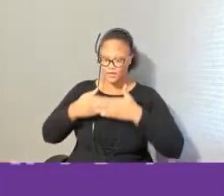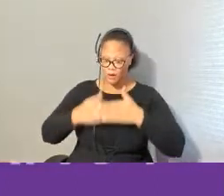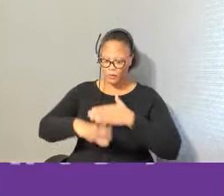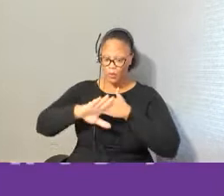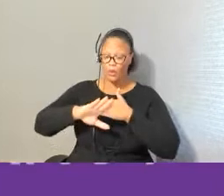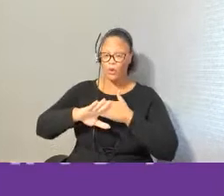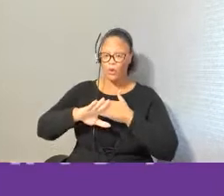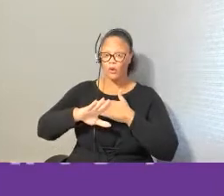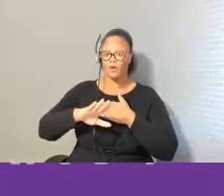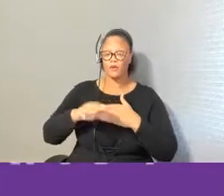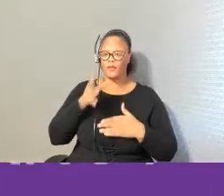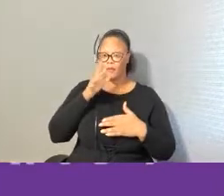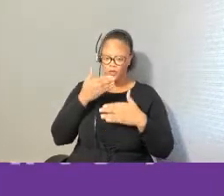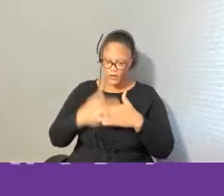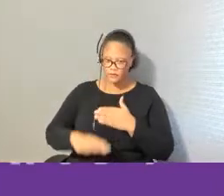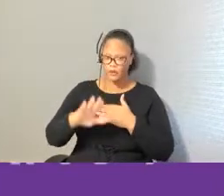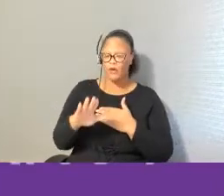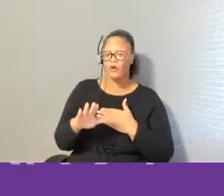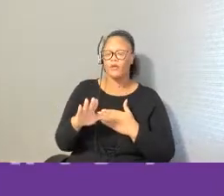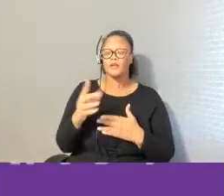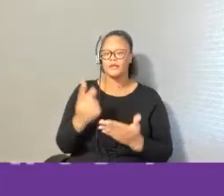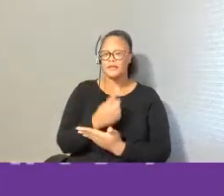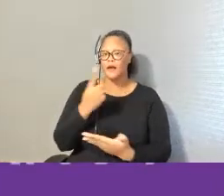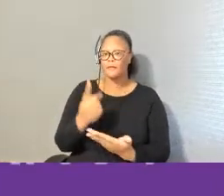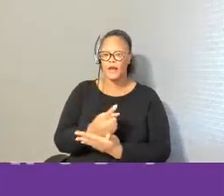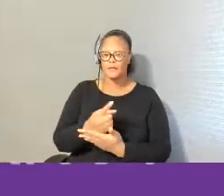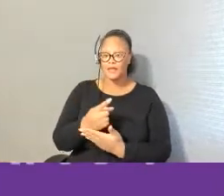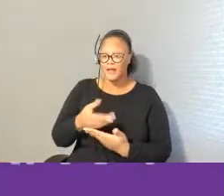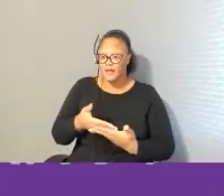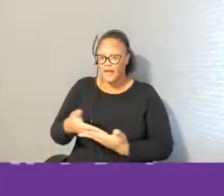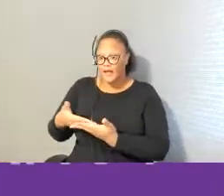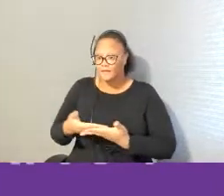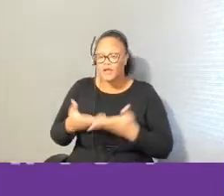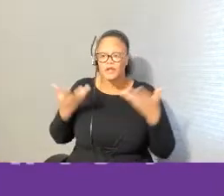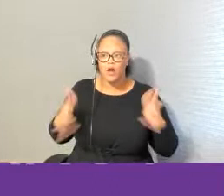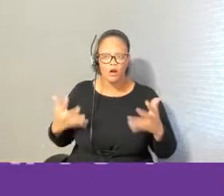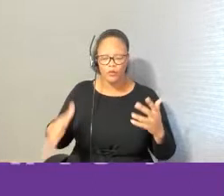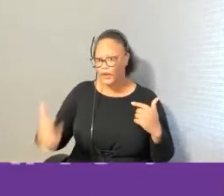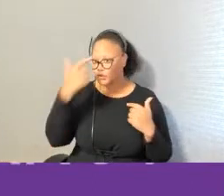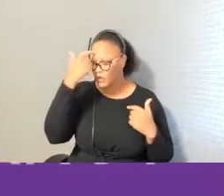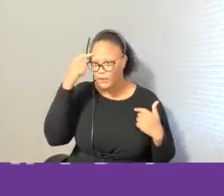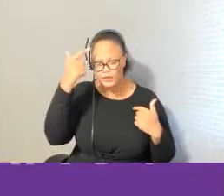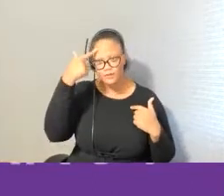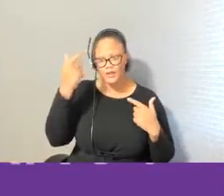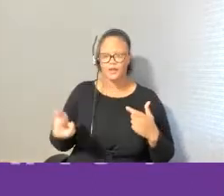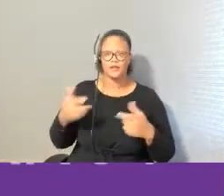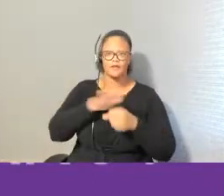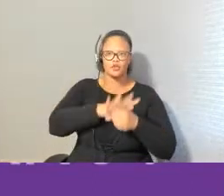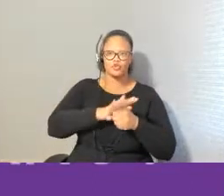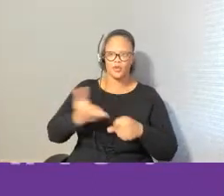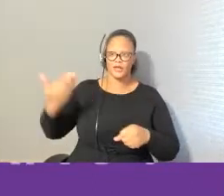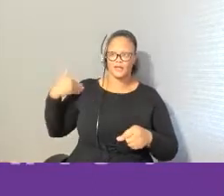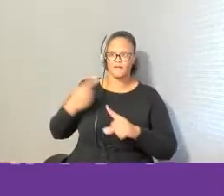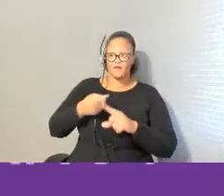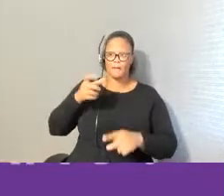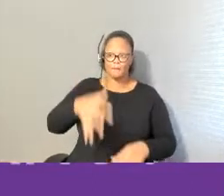and the mother gives birth, sometimes infants are already traumatized because of the traumatic stress that the pregnant mother went